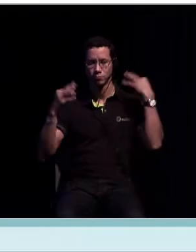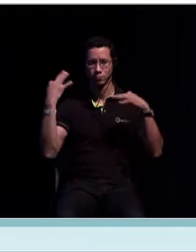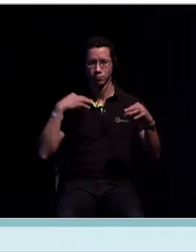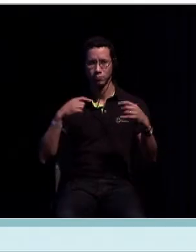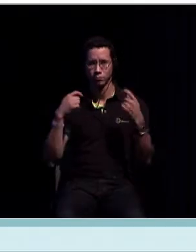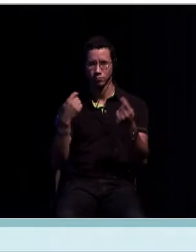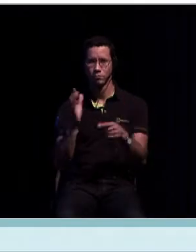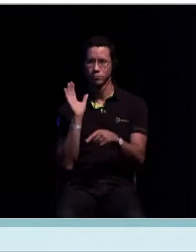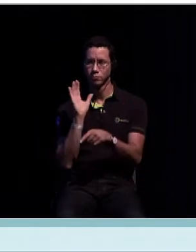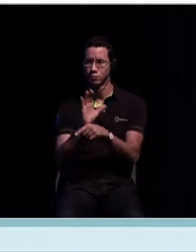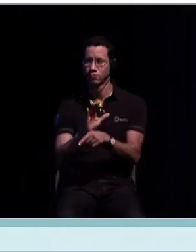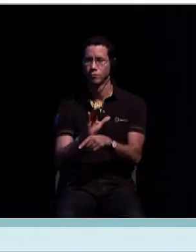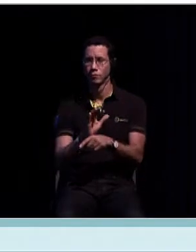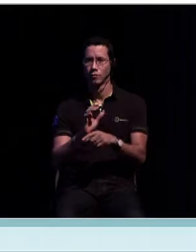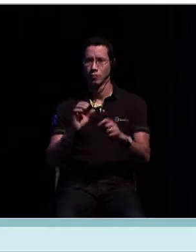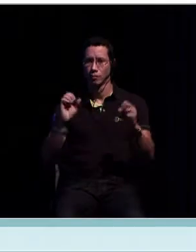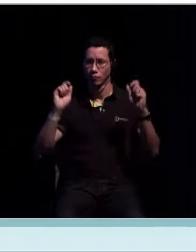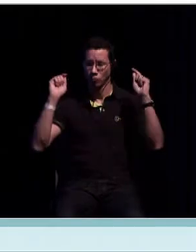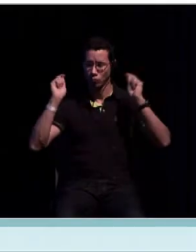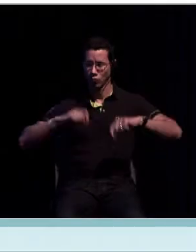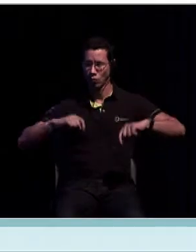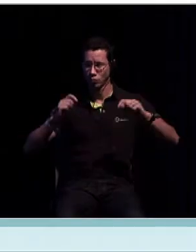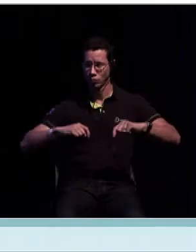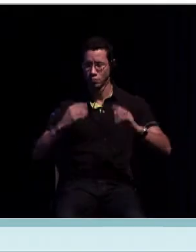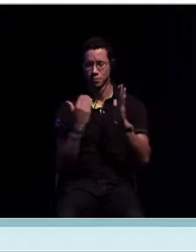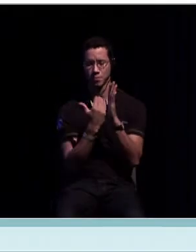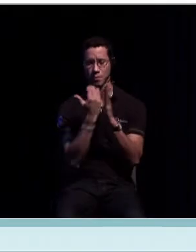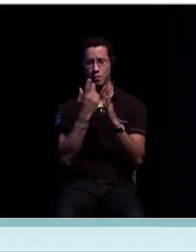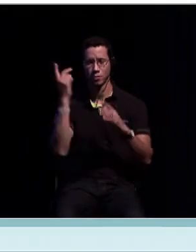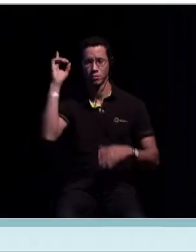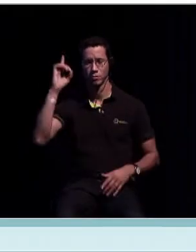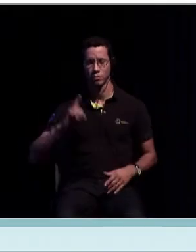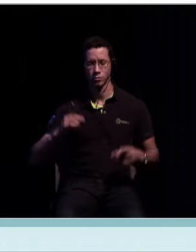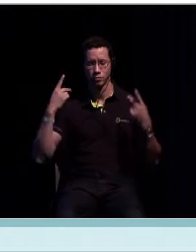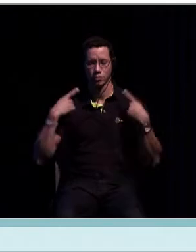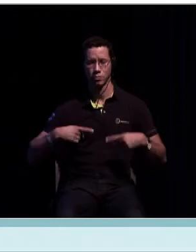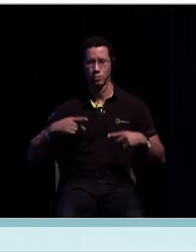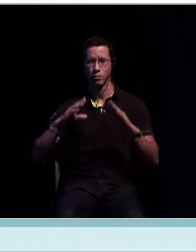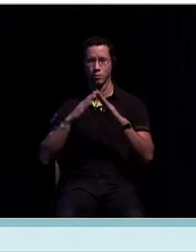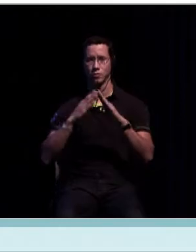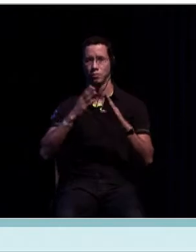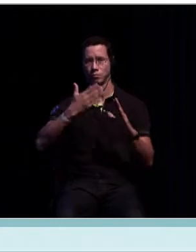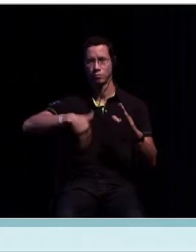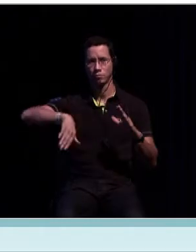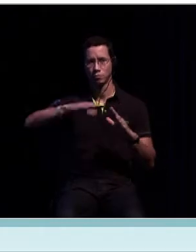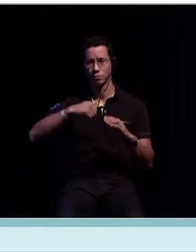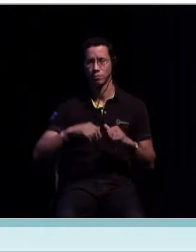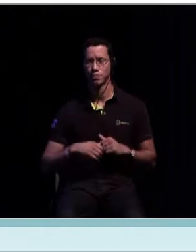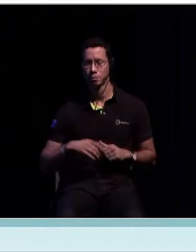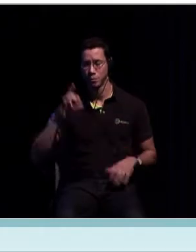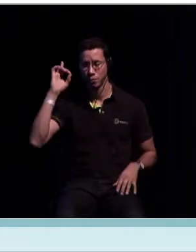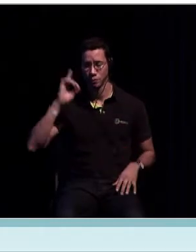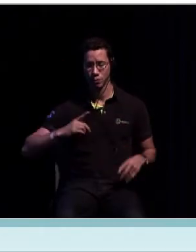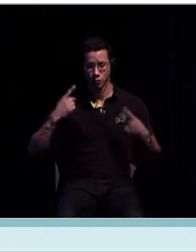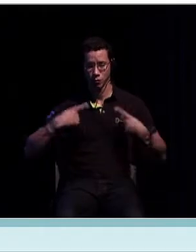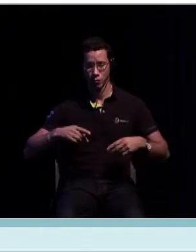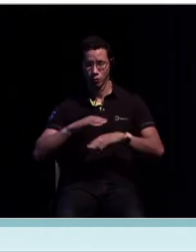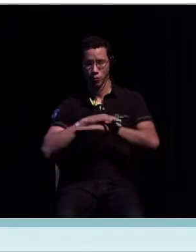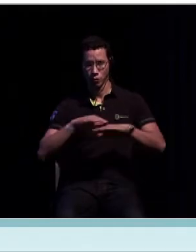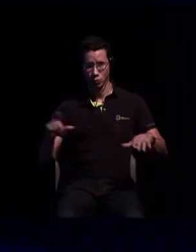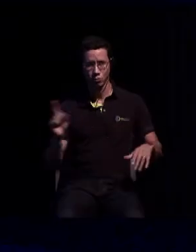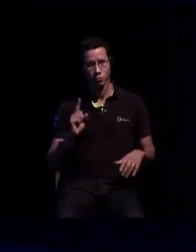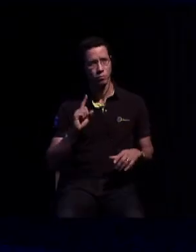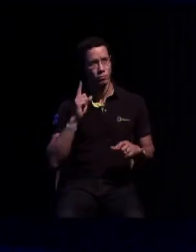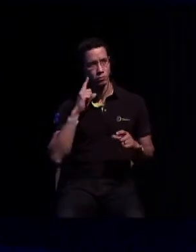for greater human rights in our community. Because tourism can not only be a human right, but it can also be a force for promoting human